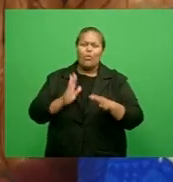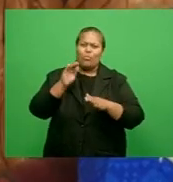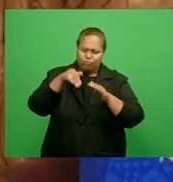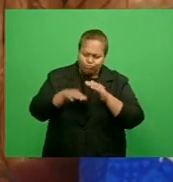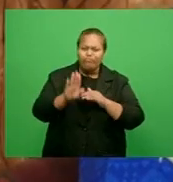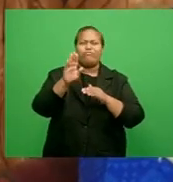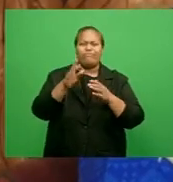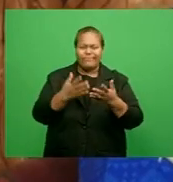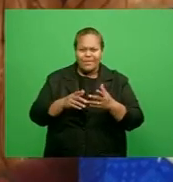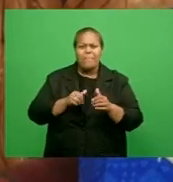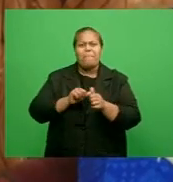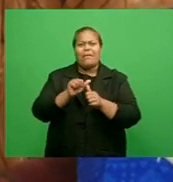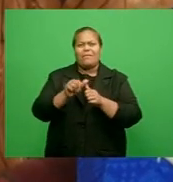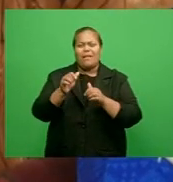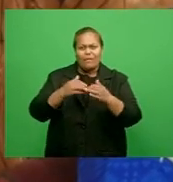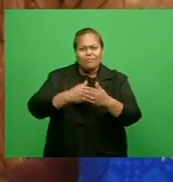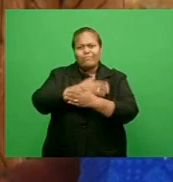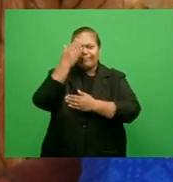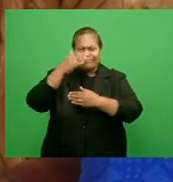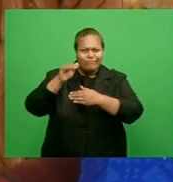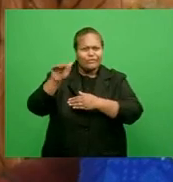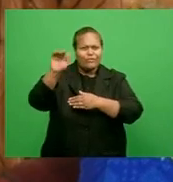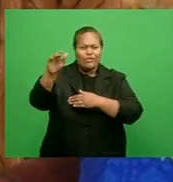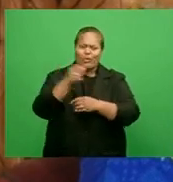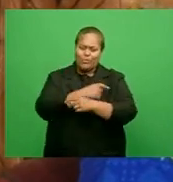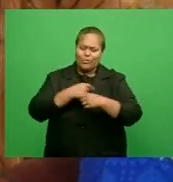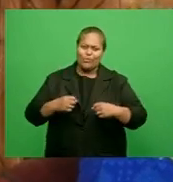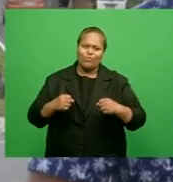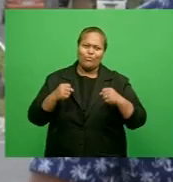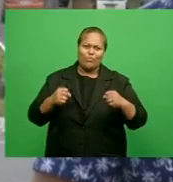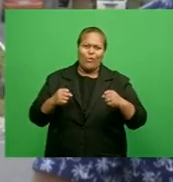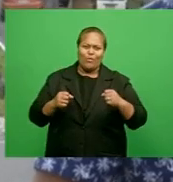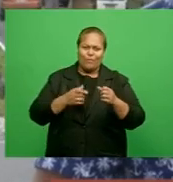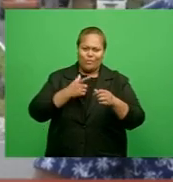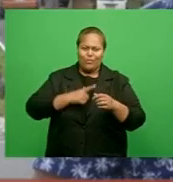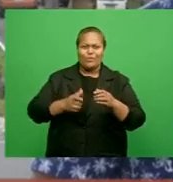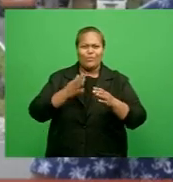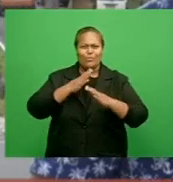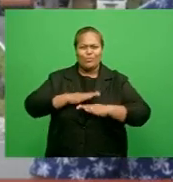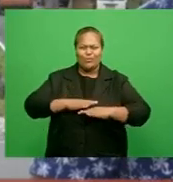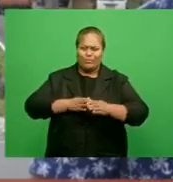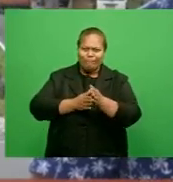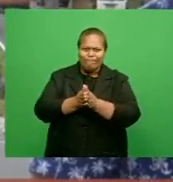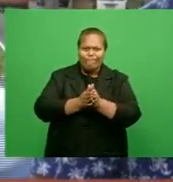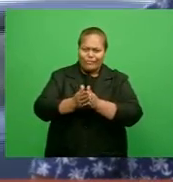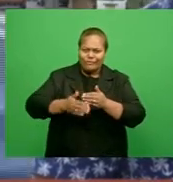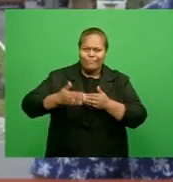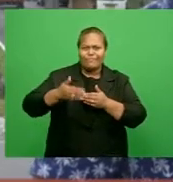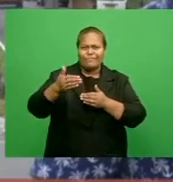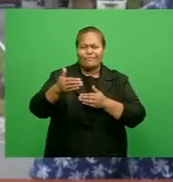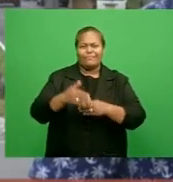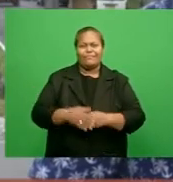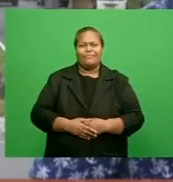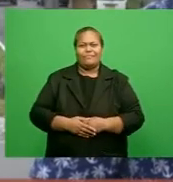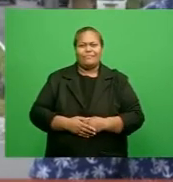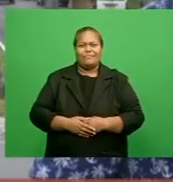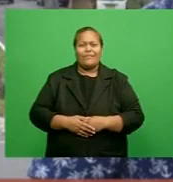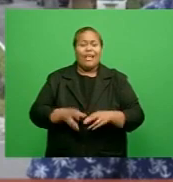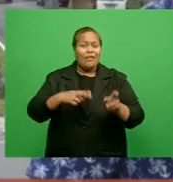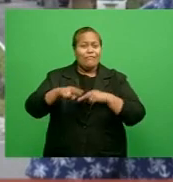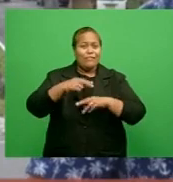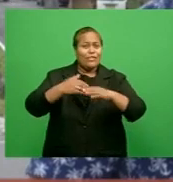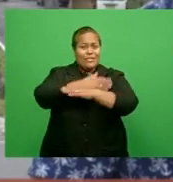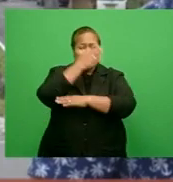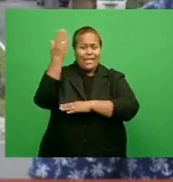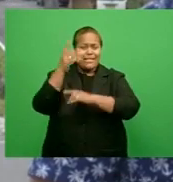days, and we will be stronger for having endured it. Addressing the Ministry of Itoke Affairs Fiji Day celebration in Suva